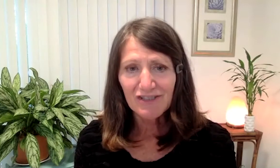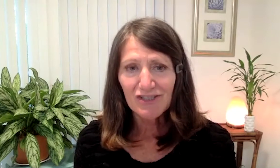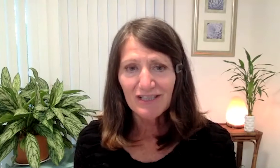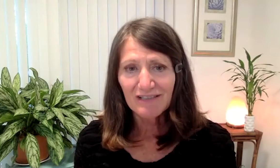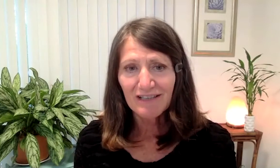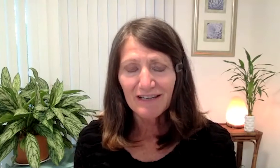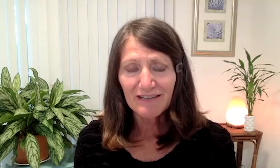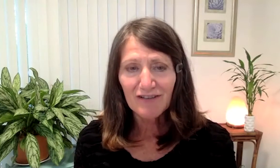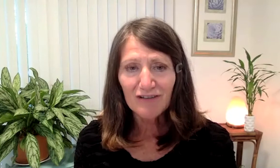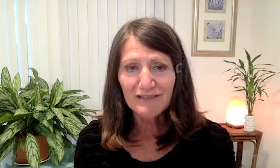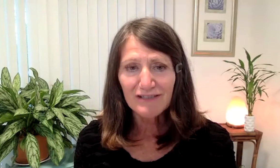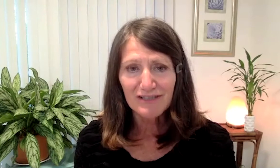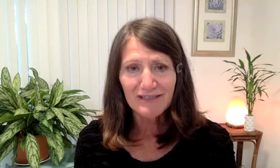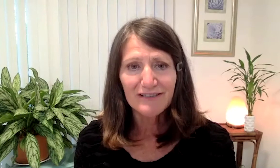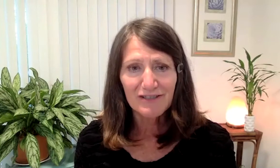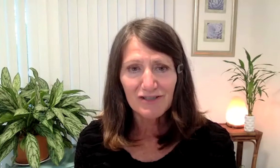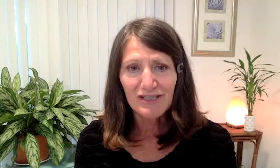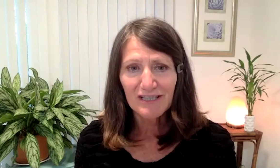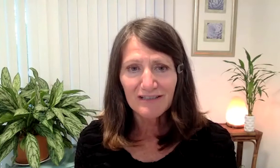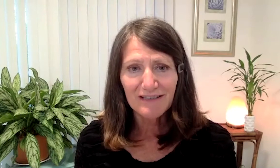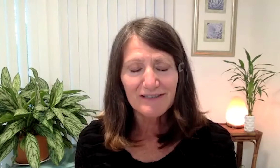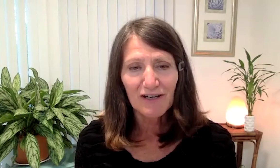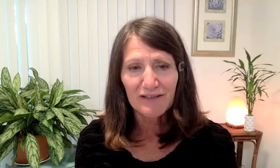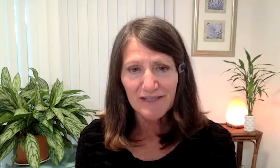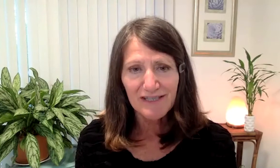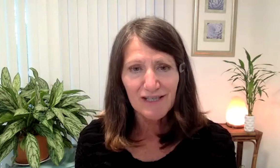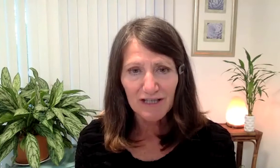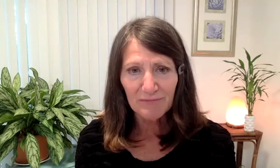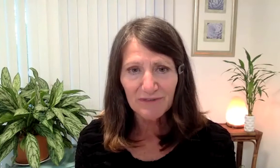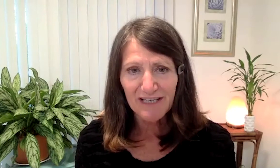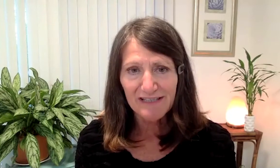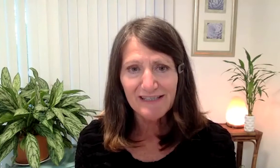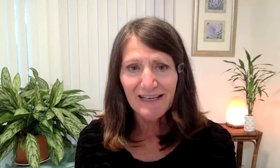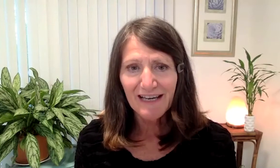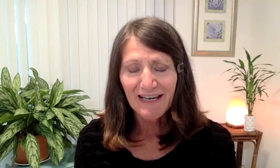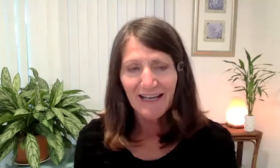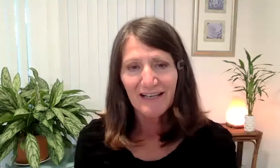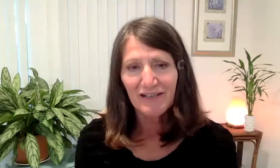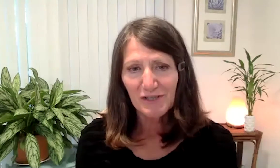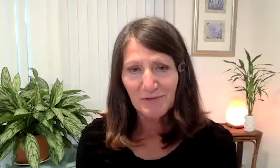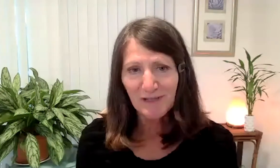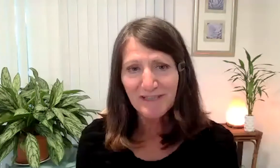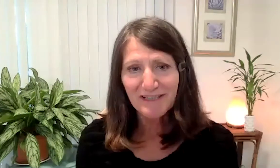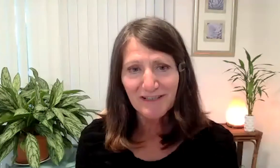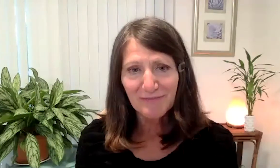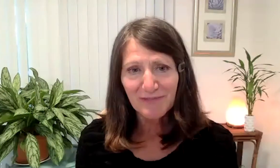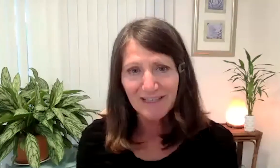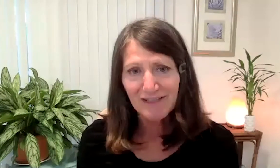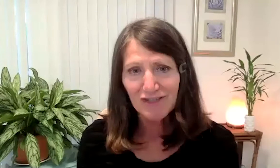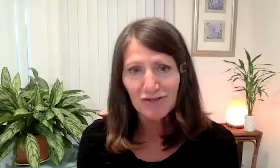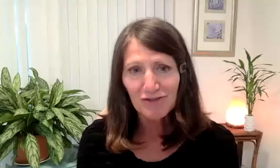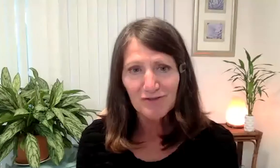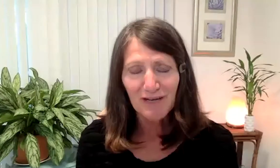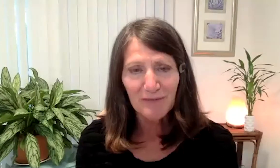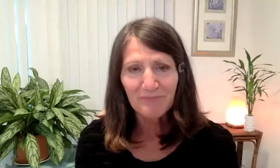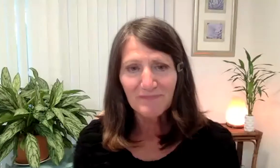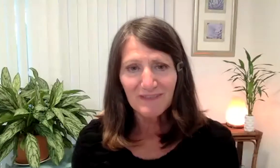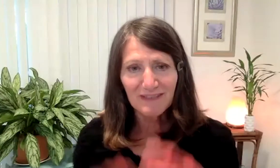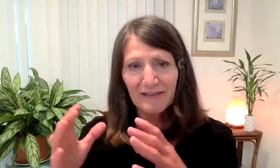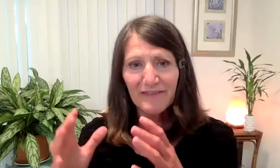the conditioning that I acknowledge, and the conditioning, it's kind of the starting place. And I just want to bring us